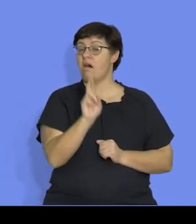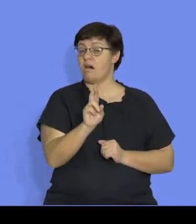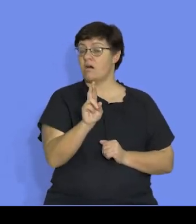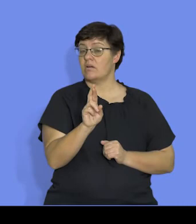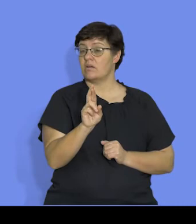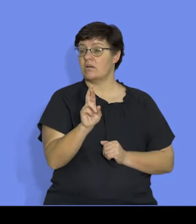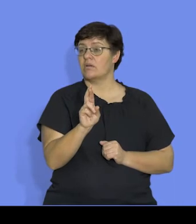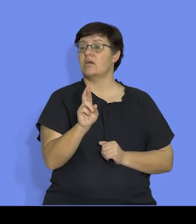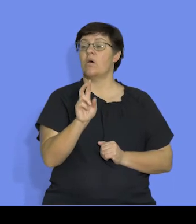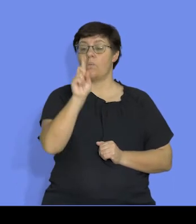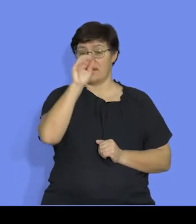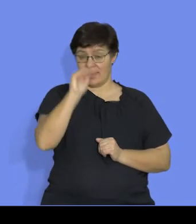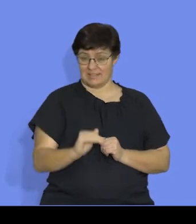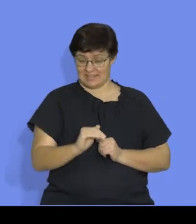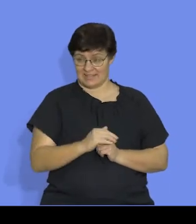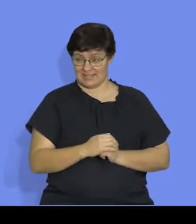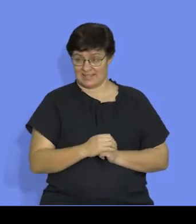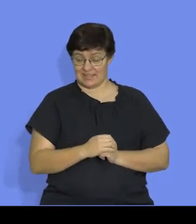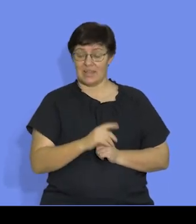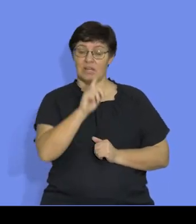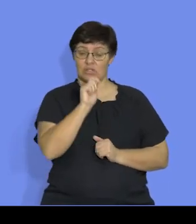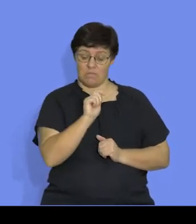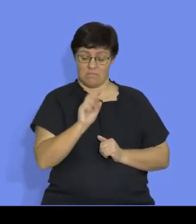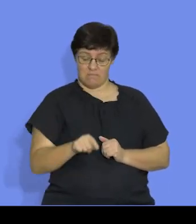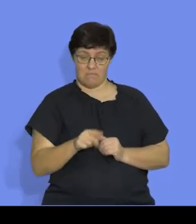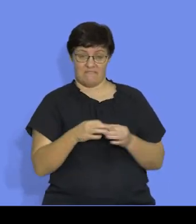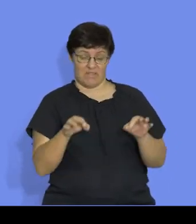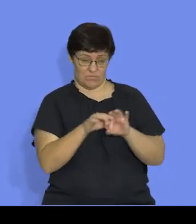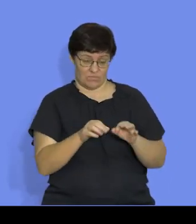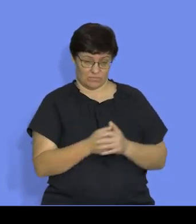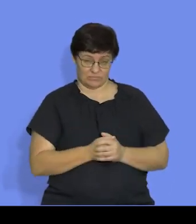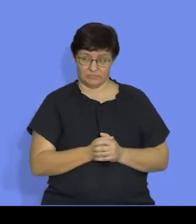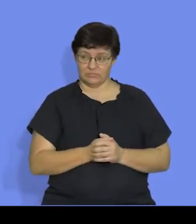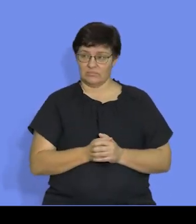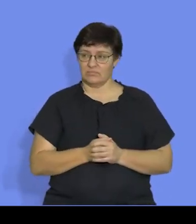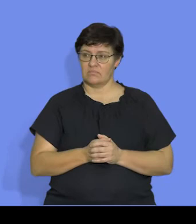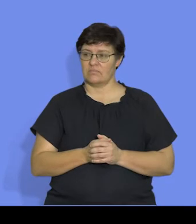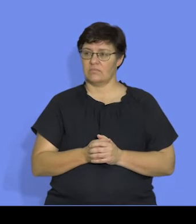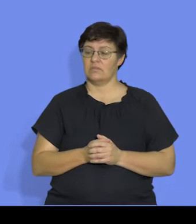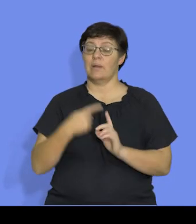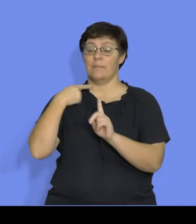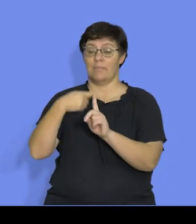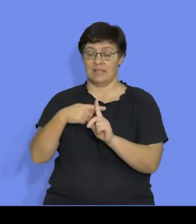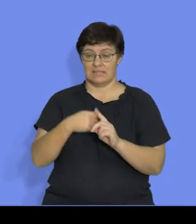is always 1 less than the term value. This is being added to term